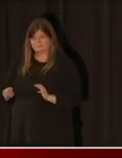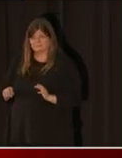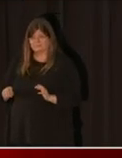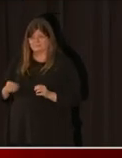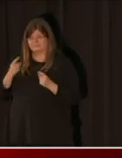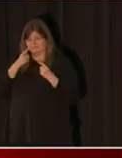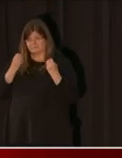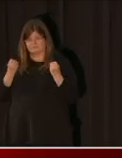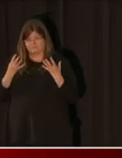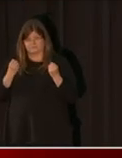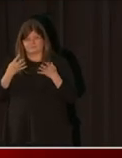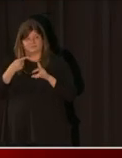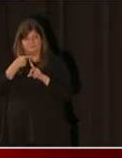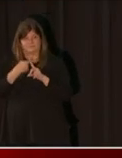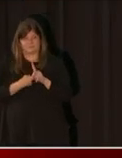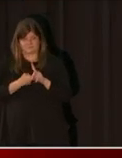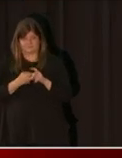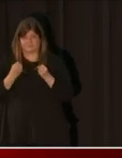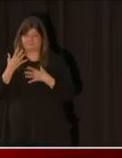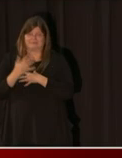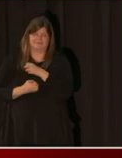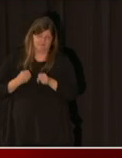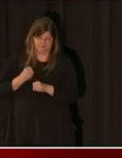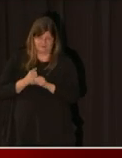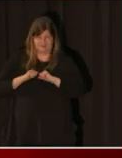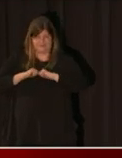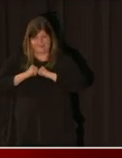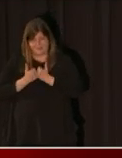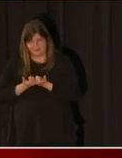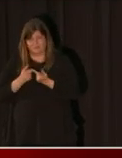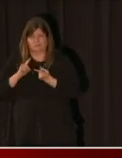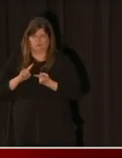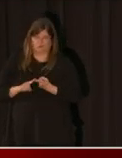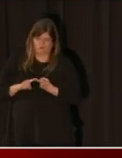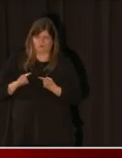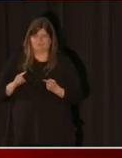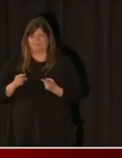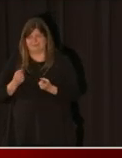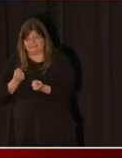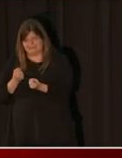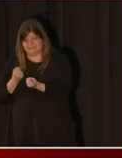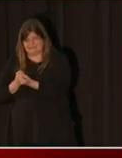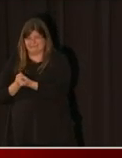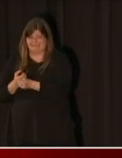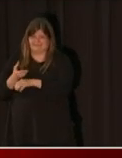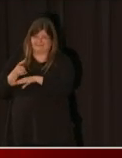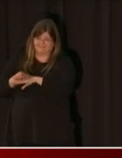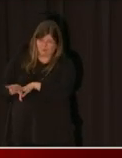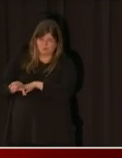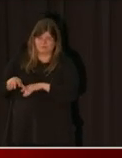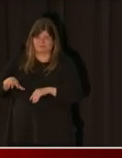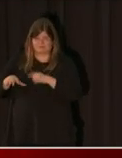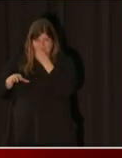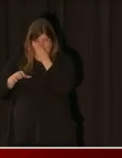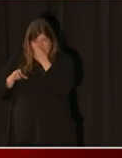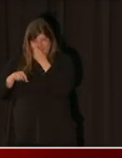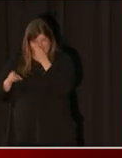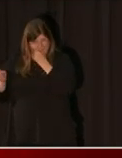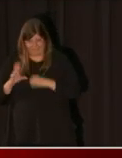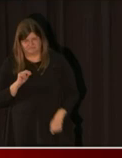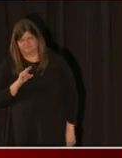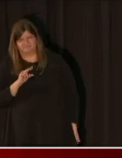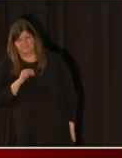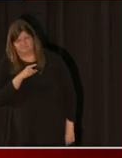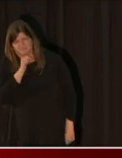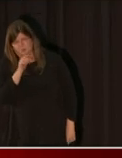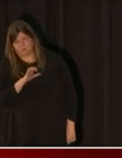now years, how to enforce this protocol and have it be legal. And